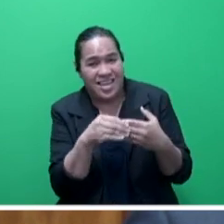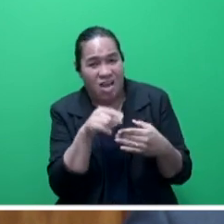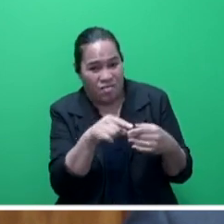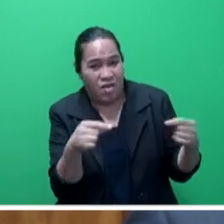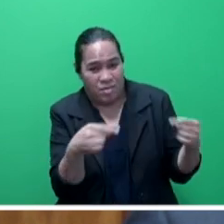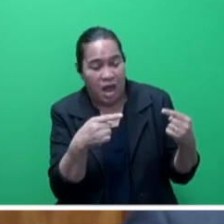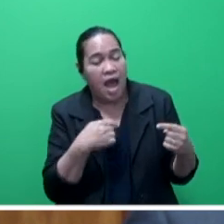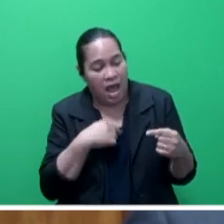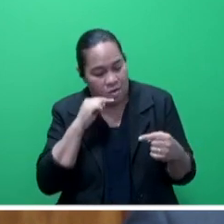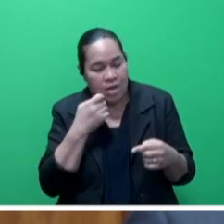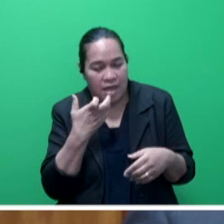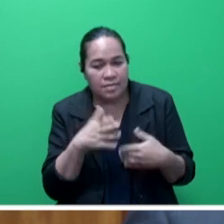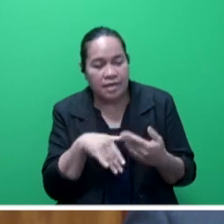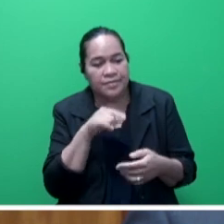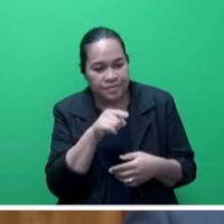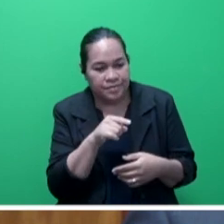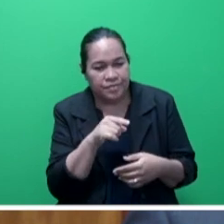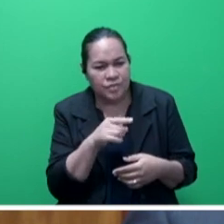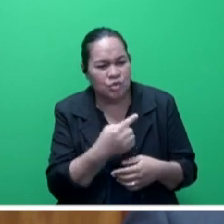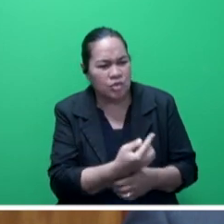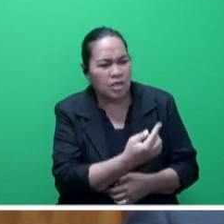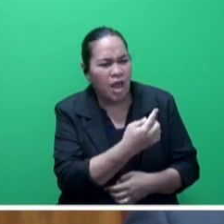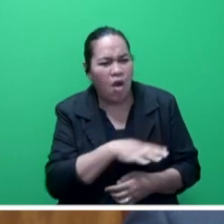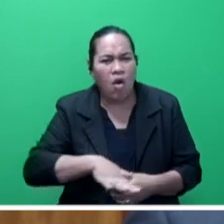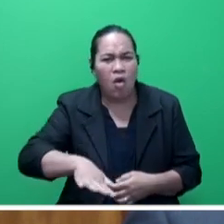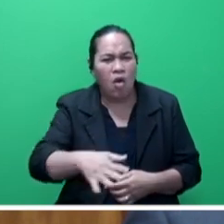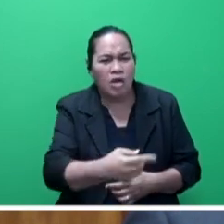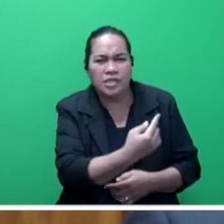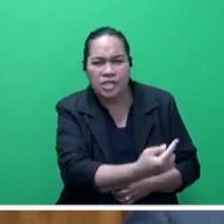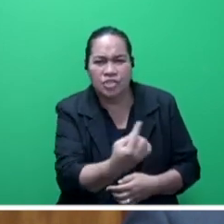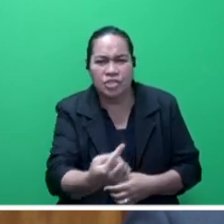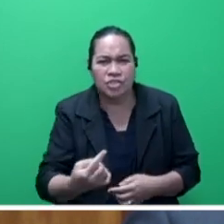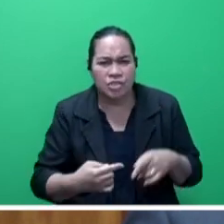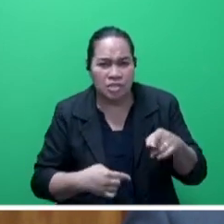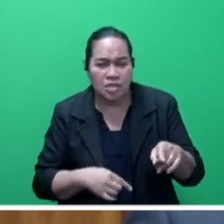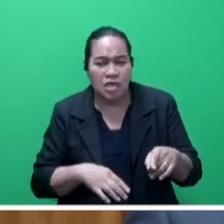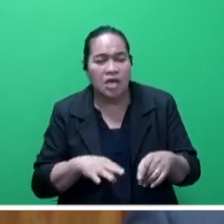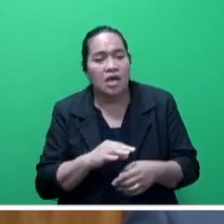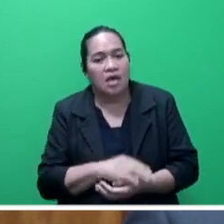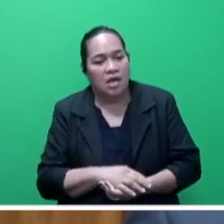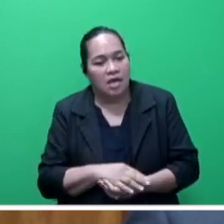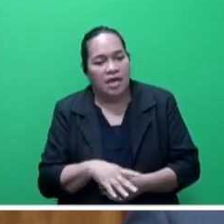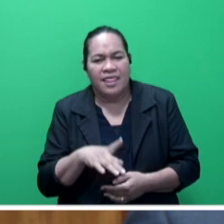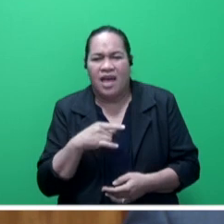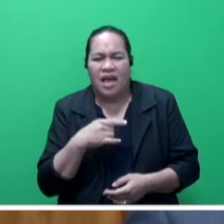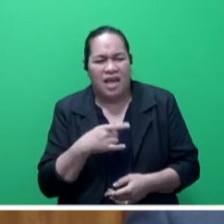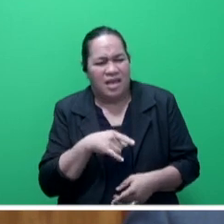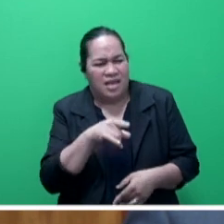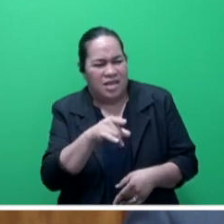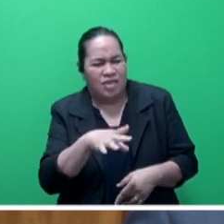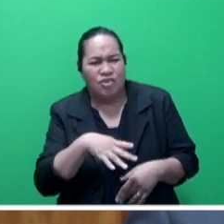will explain, from the leader to each and every speaker from the opposition. They are completely